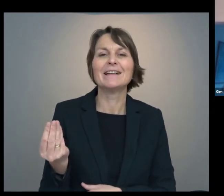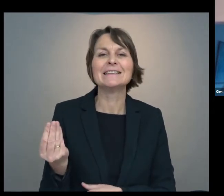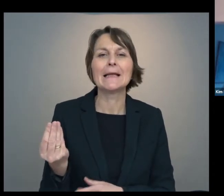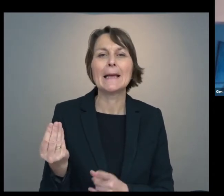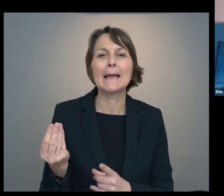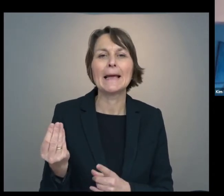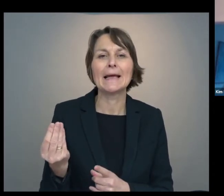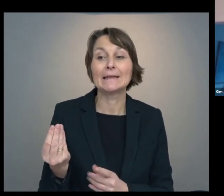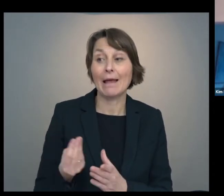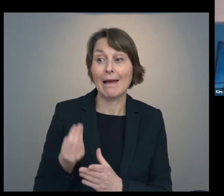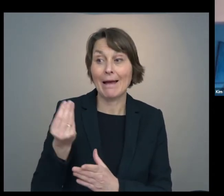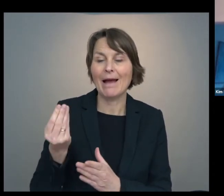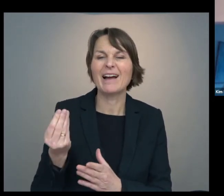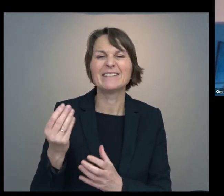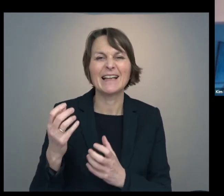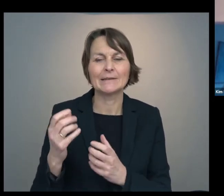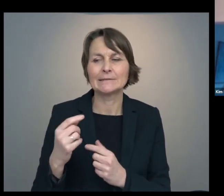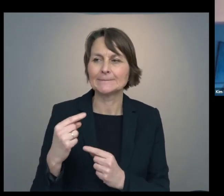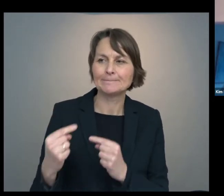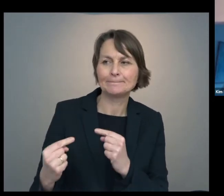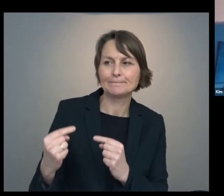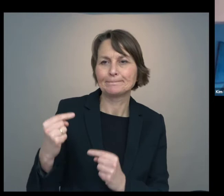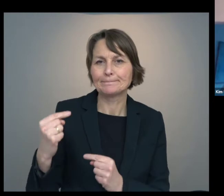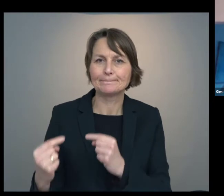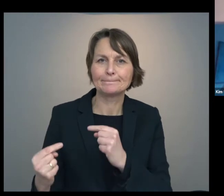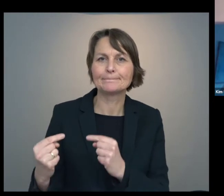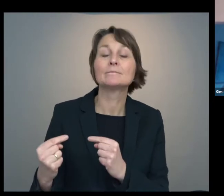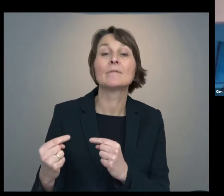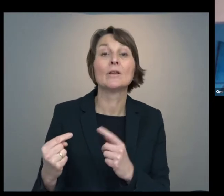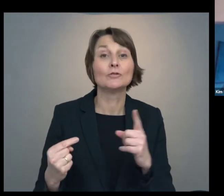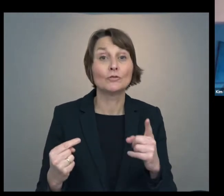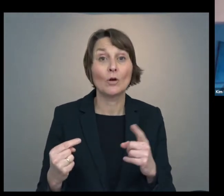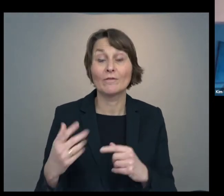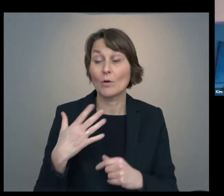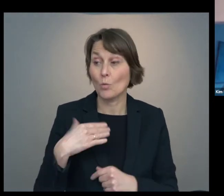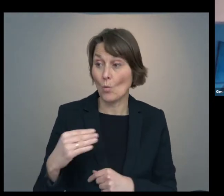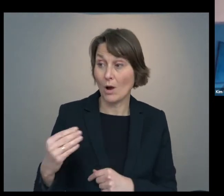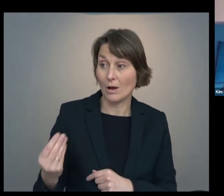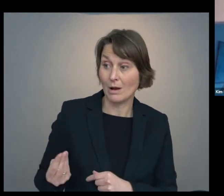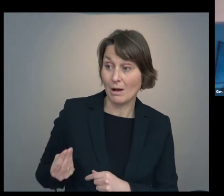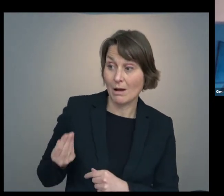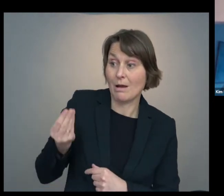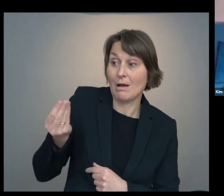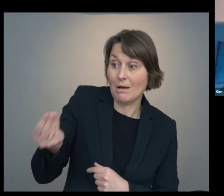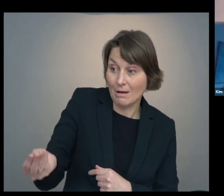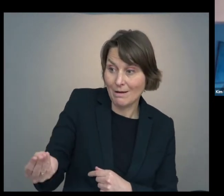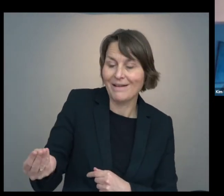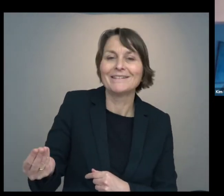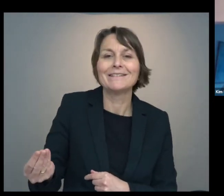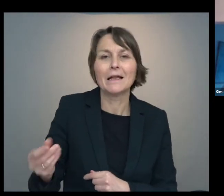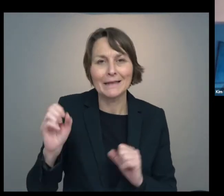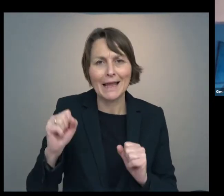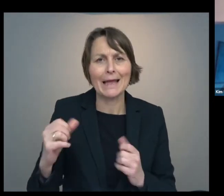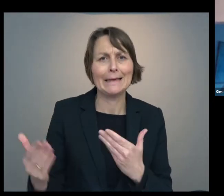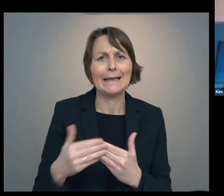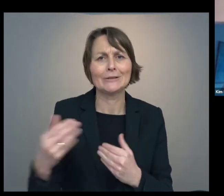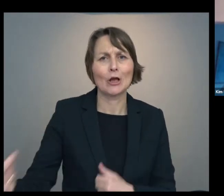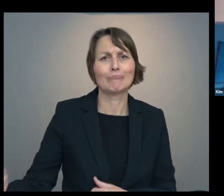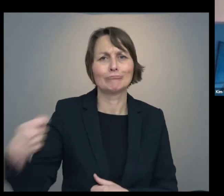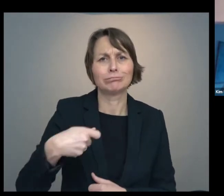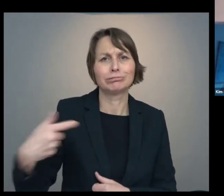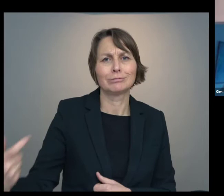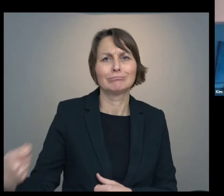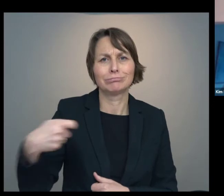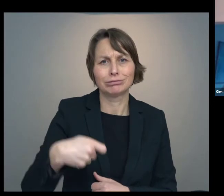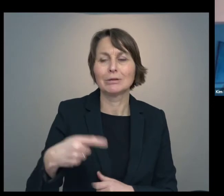money enables removing the friction. So the more we invest in making the contribution process